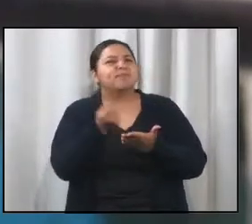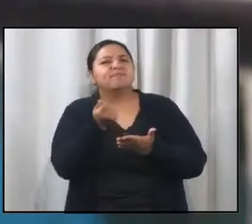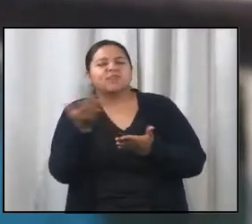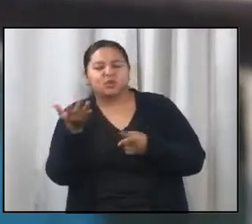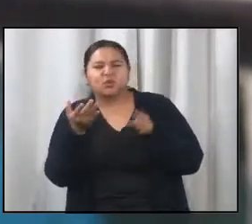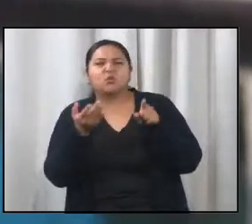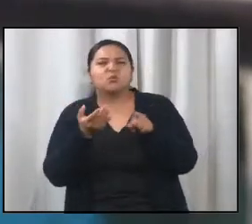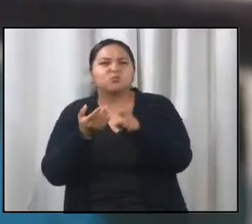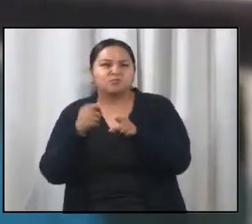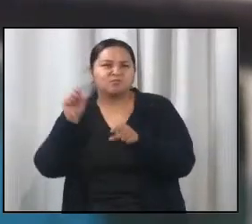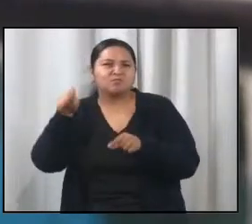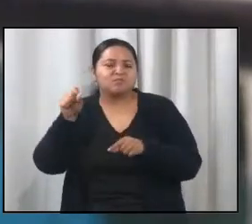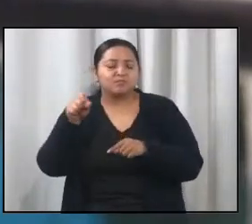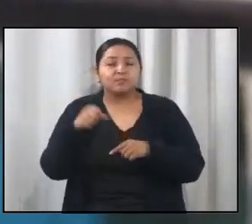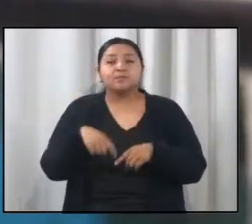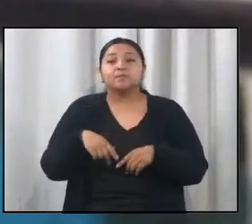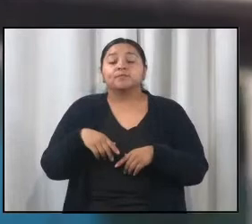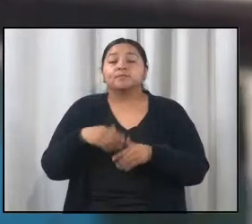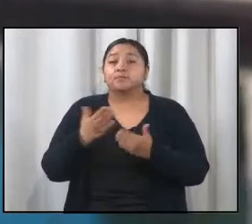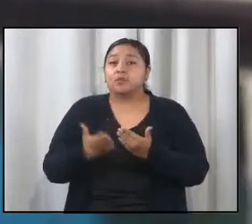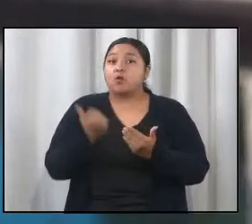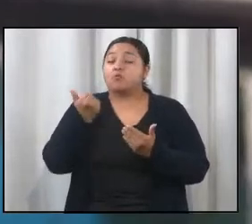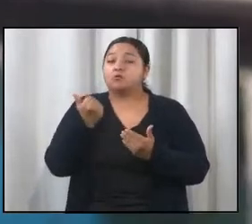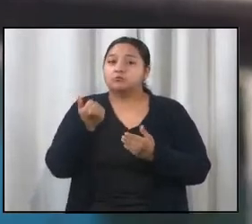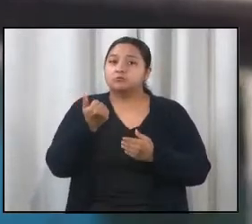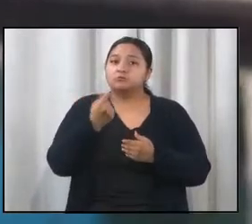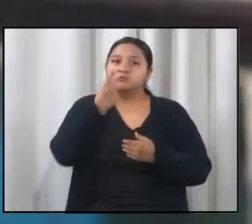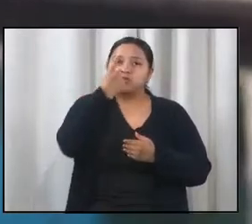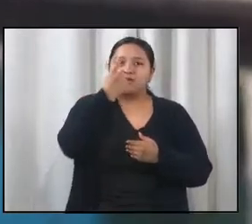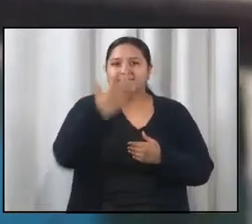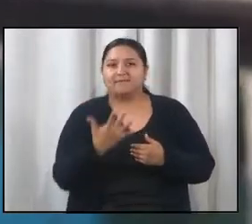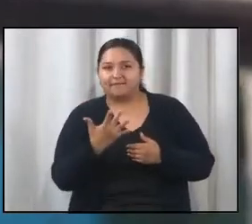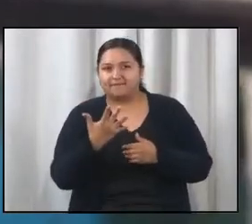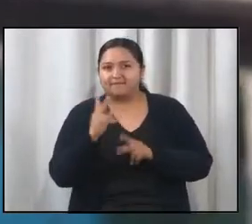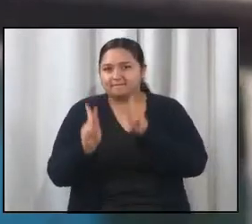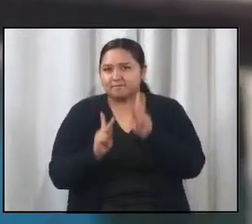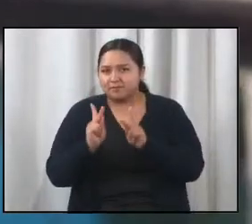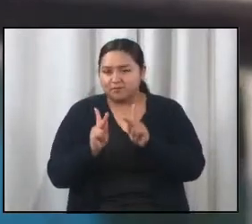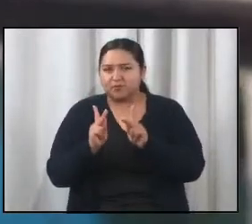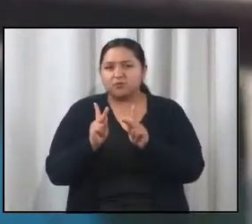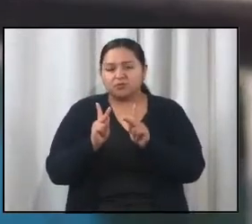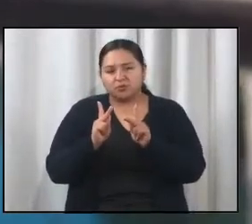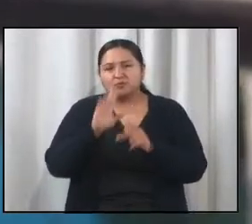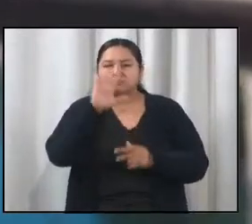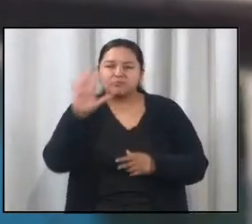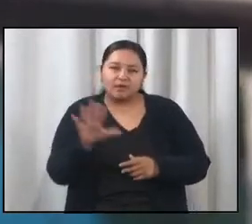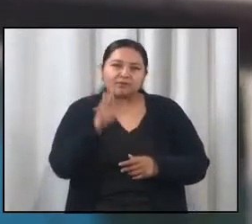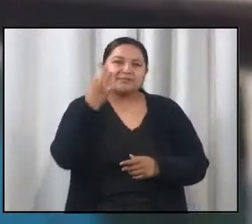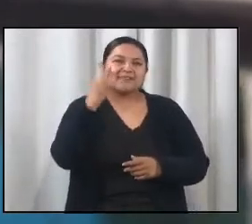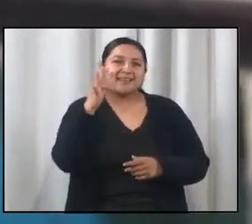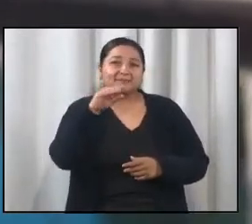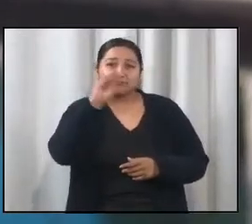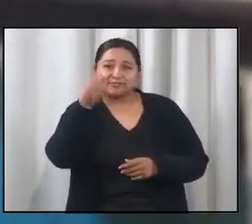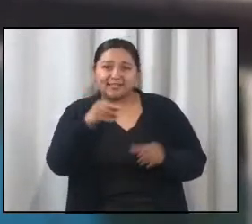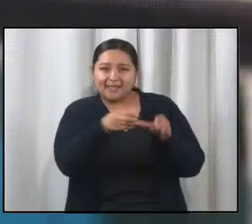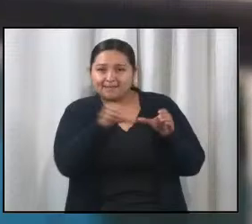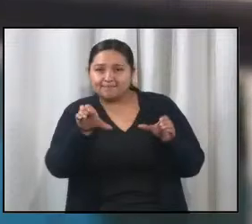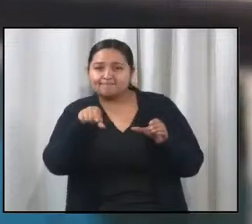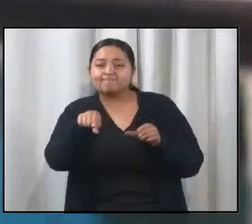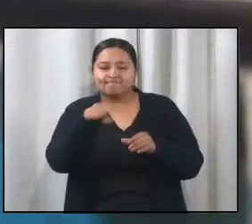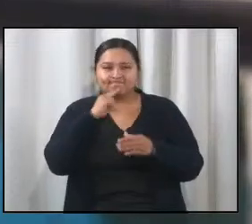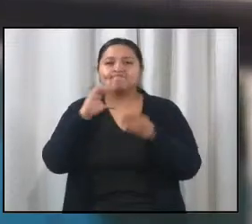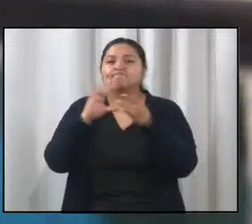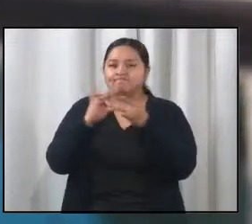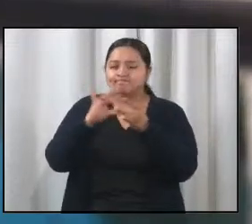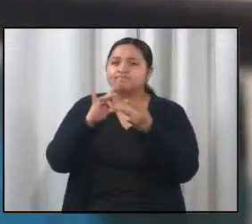related. Nearly 1 in 5 people that we surveyed, so 19%, identified experiencing